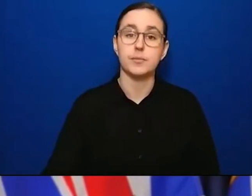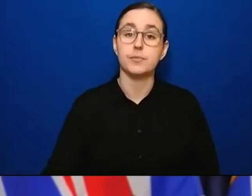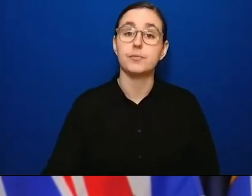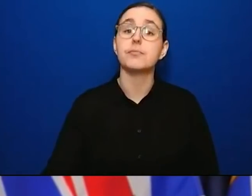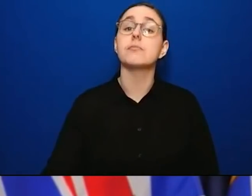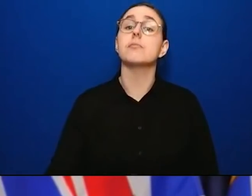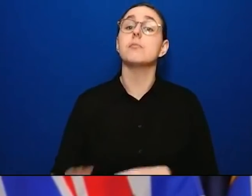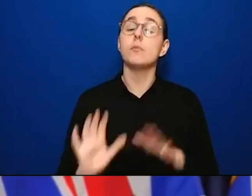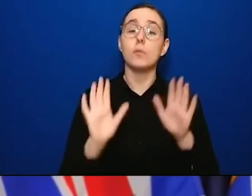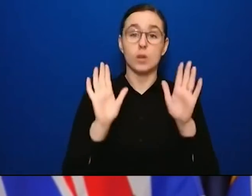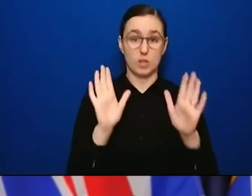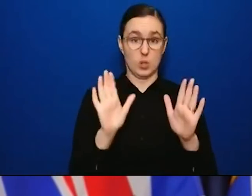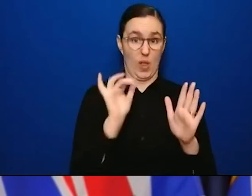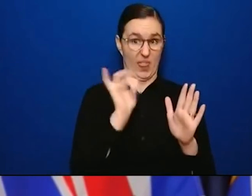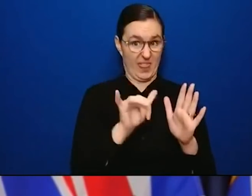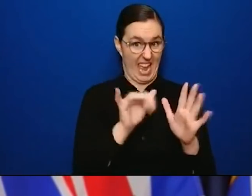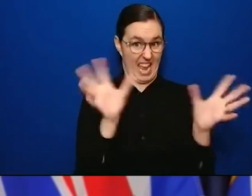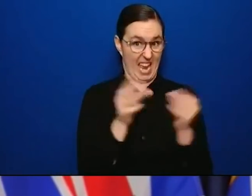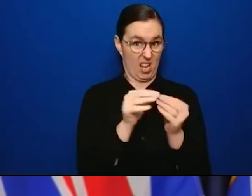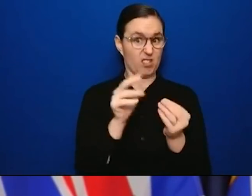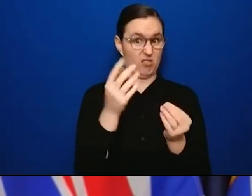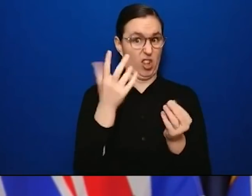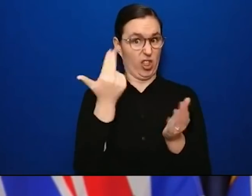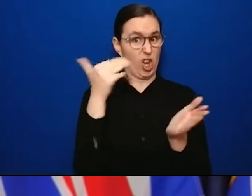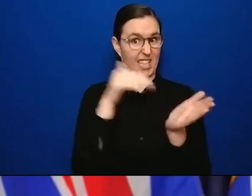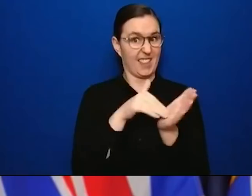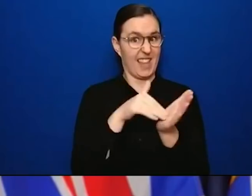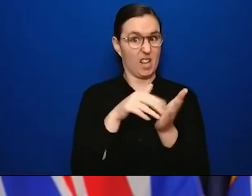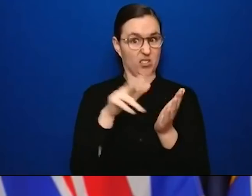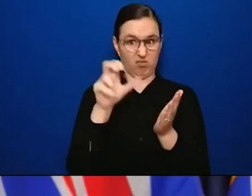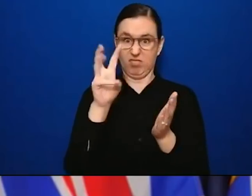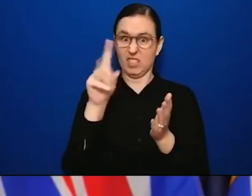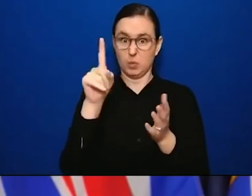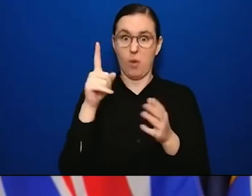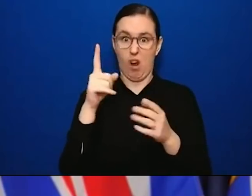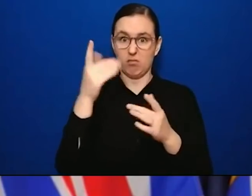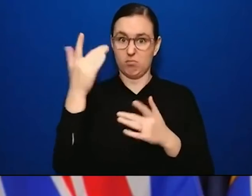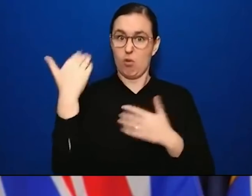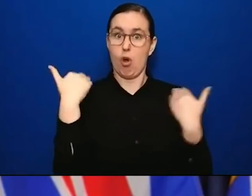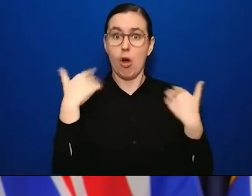that's 13,631. Last week, February 14th to 20th,